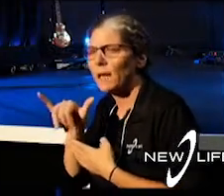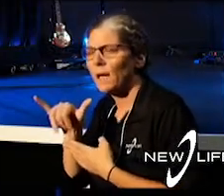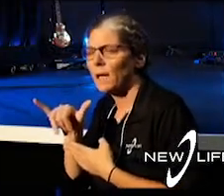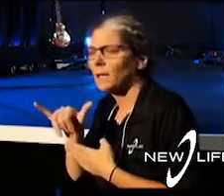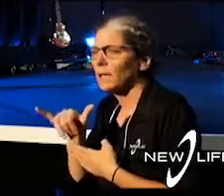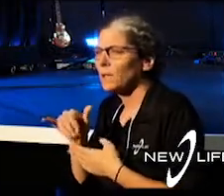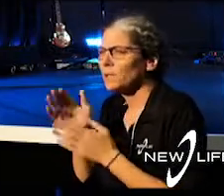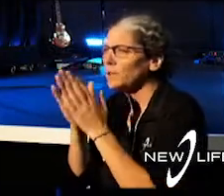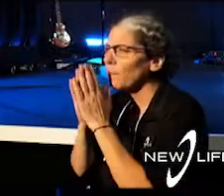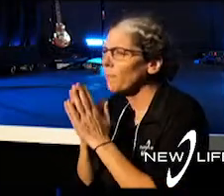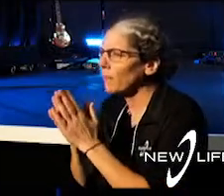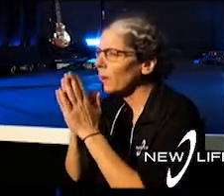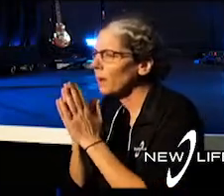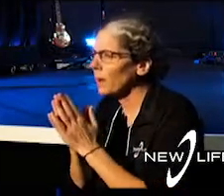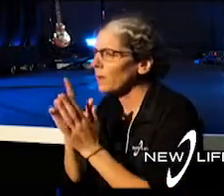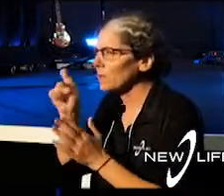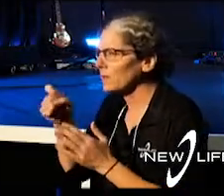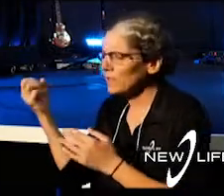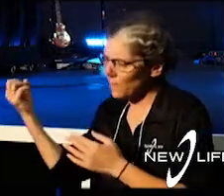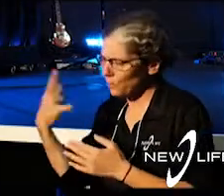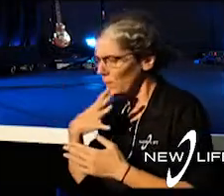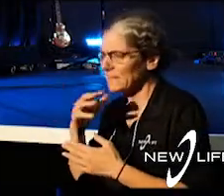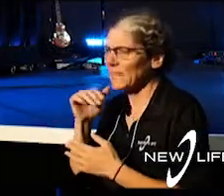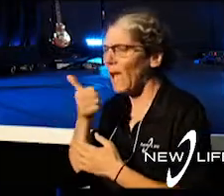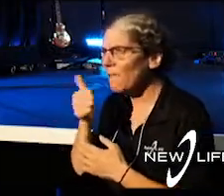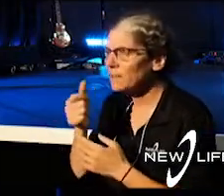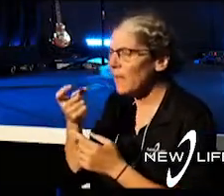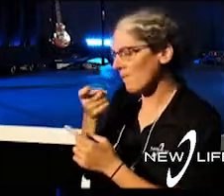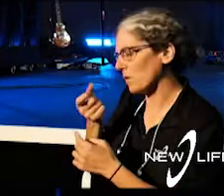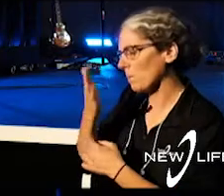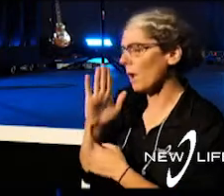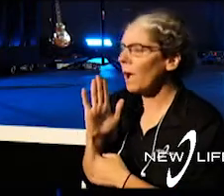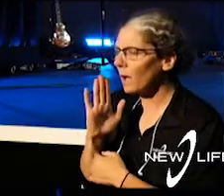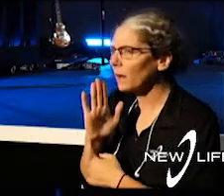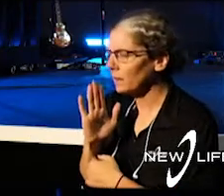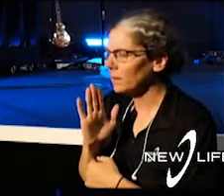No, we need that grace. We need that every day.